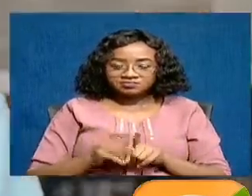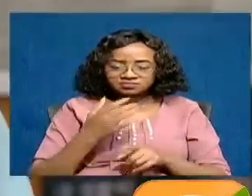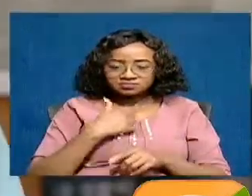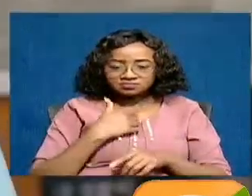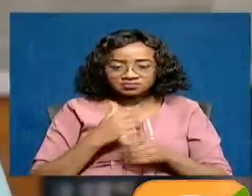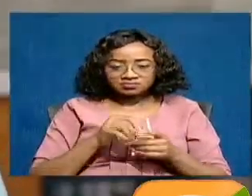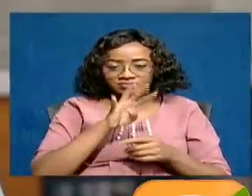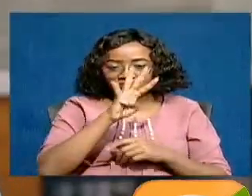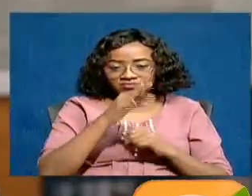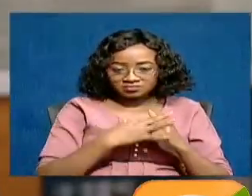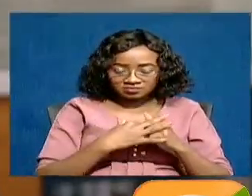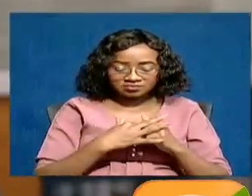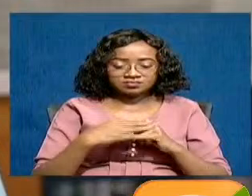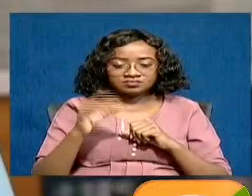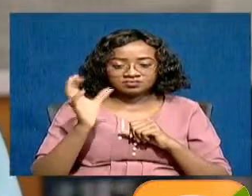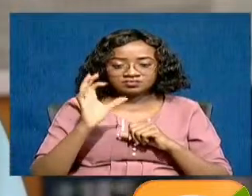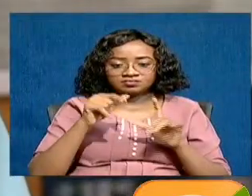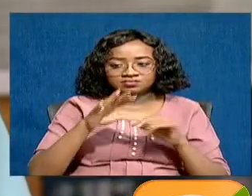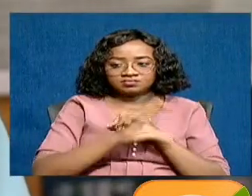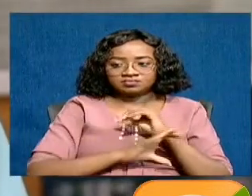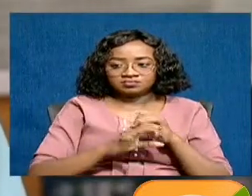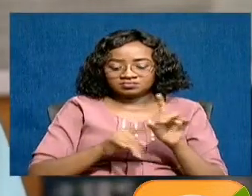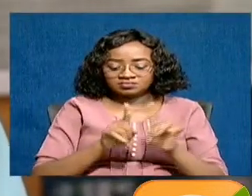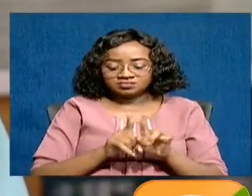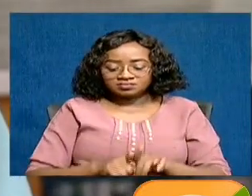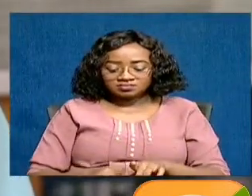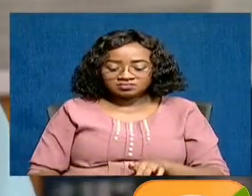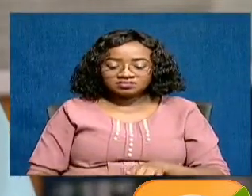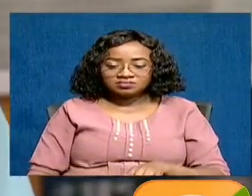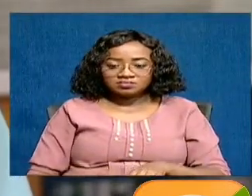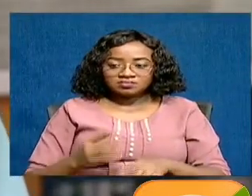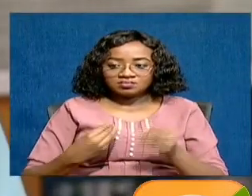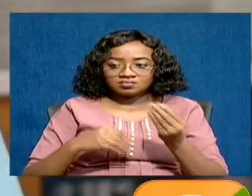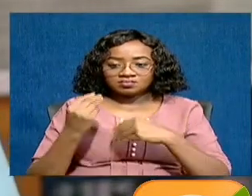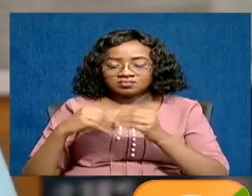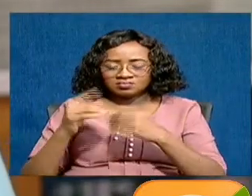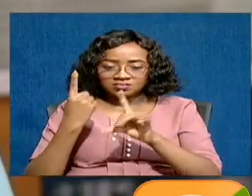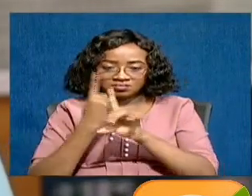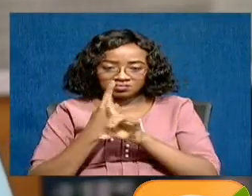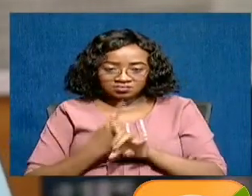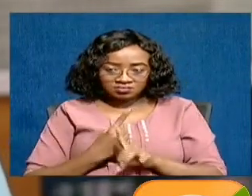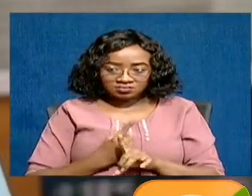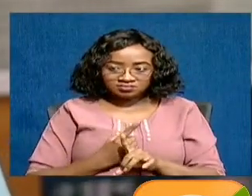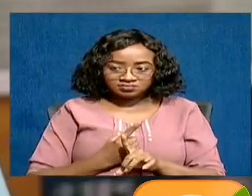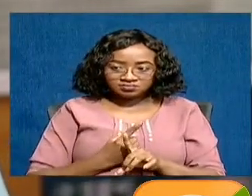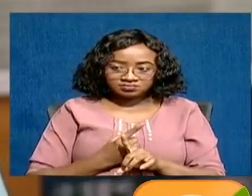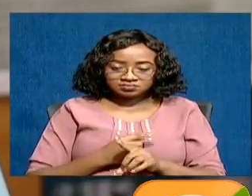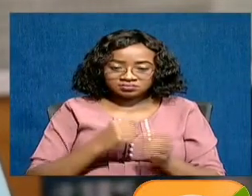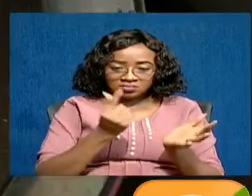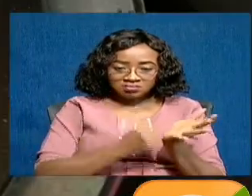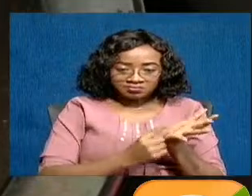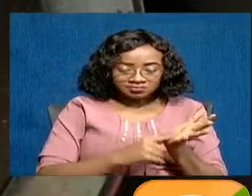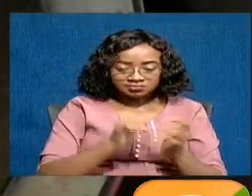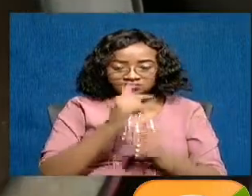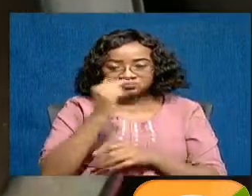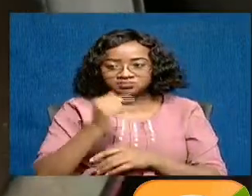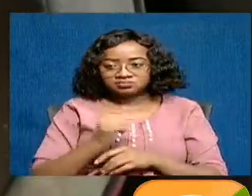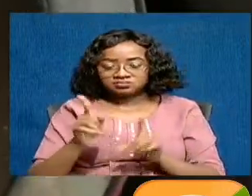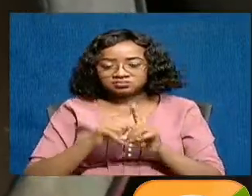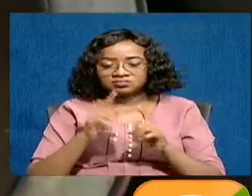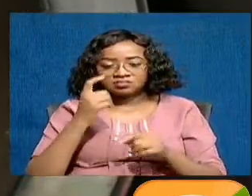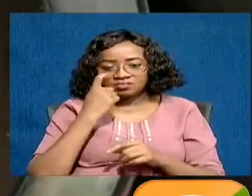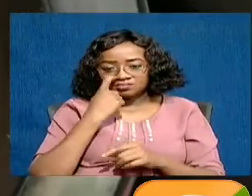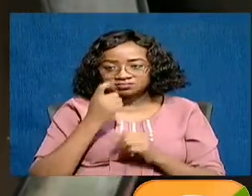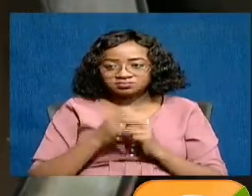clients all over the country, and also we have sold some of the machines in Uganda, Tanzania, and Sudan. He says that the